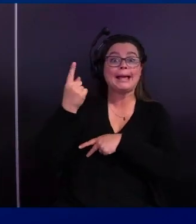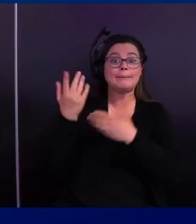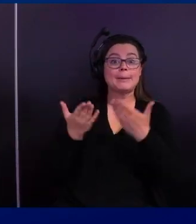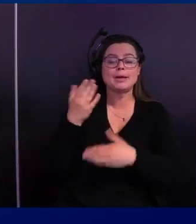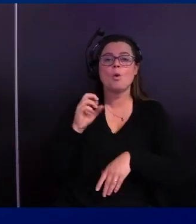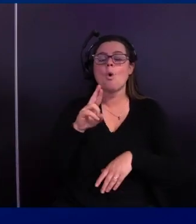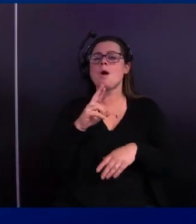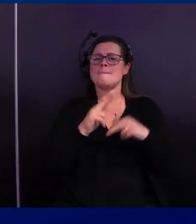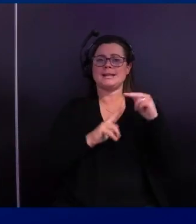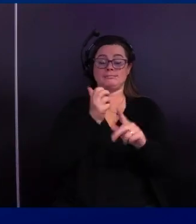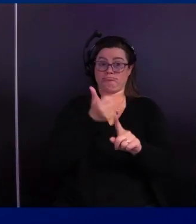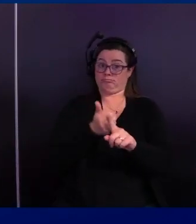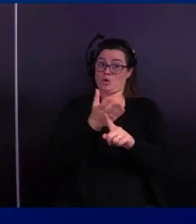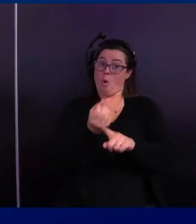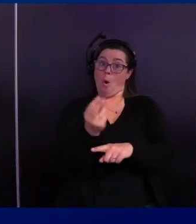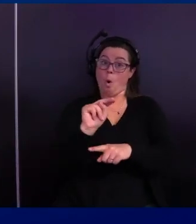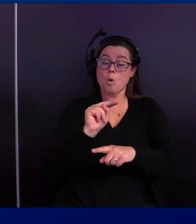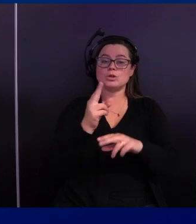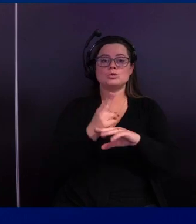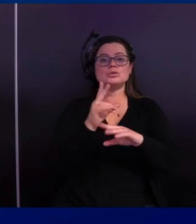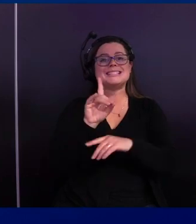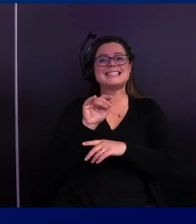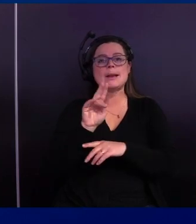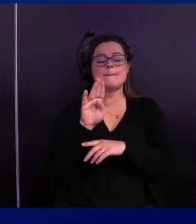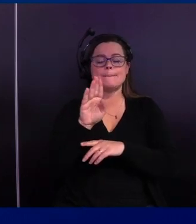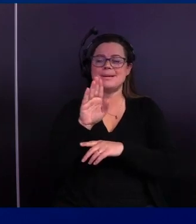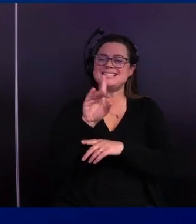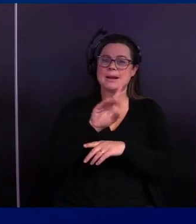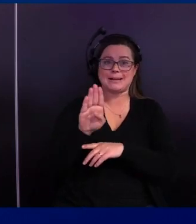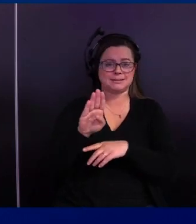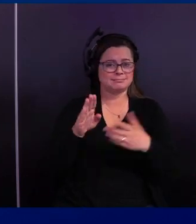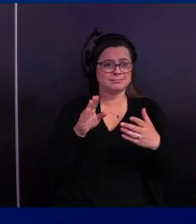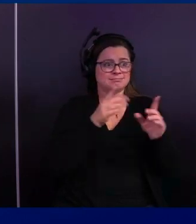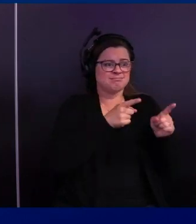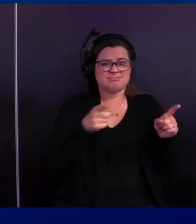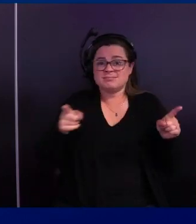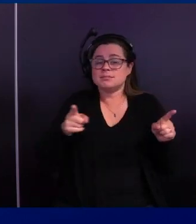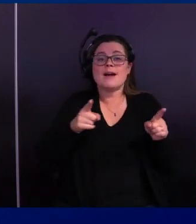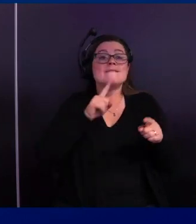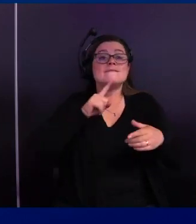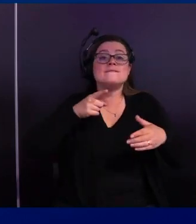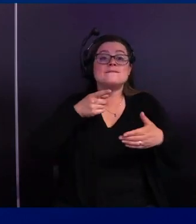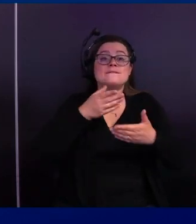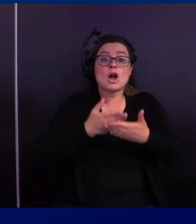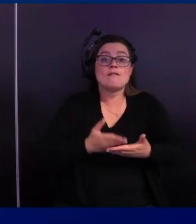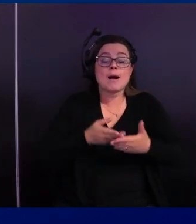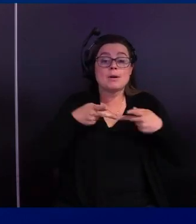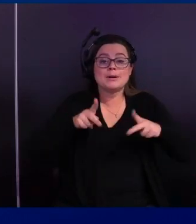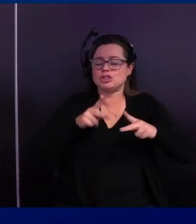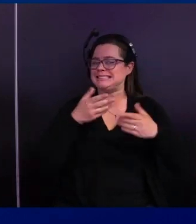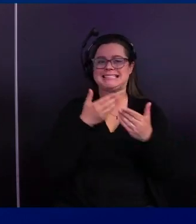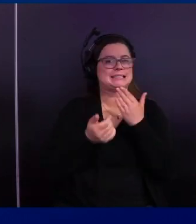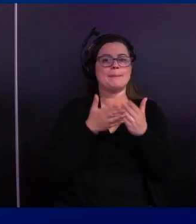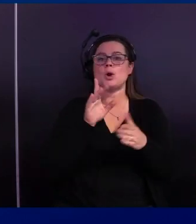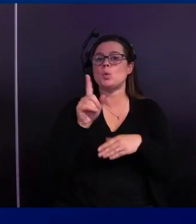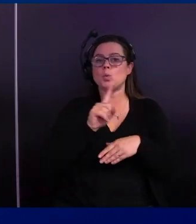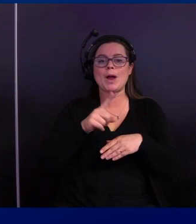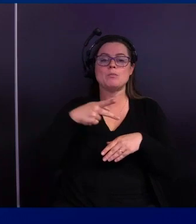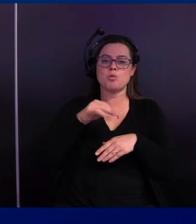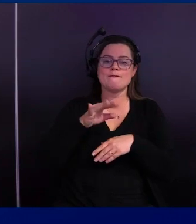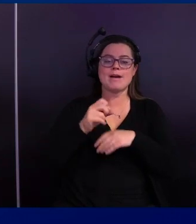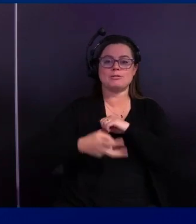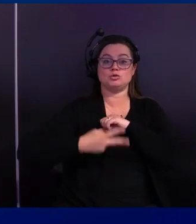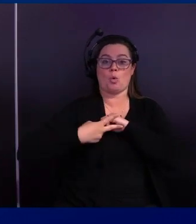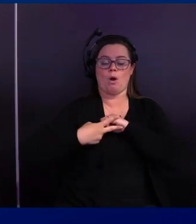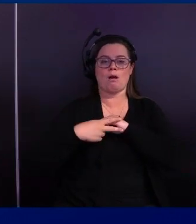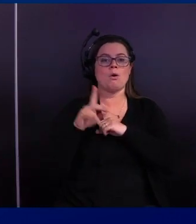you're building your own user database, it doesn't matter to verified permissions where that user profile is stored, where